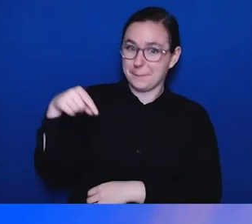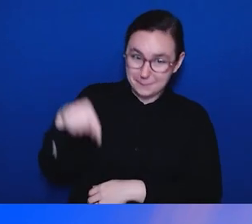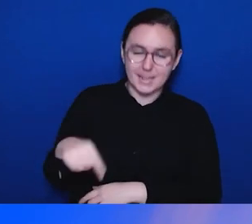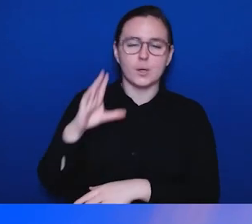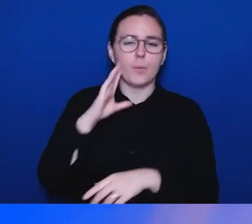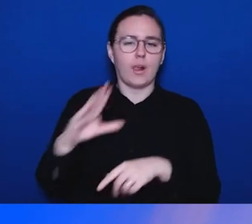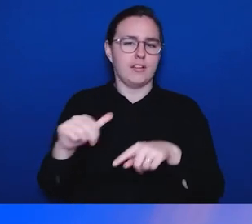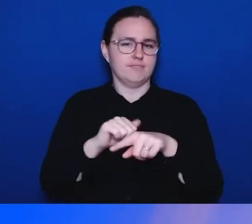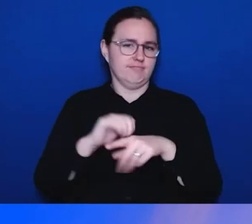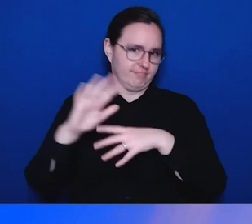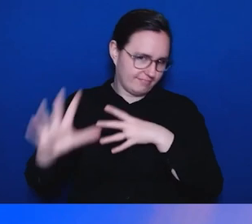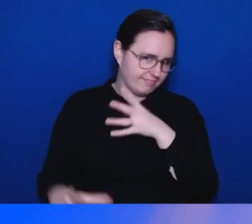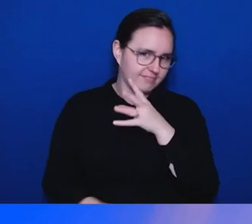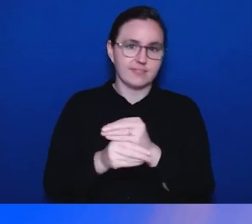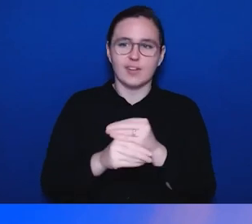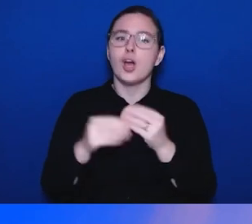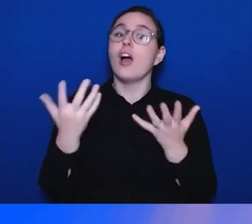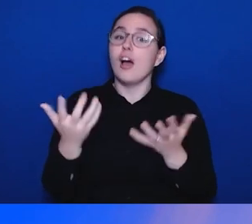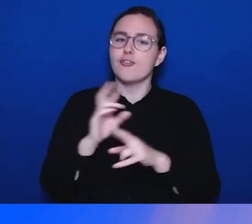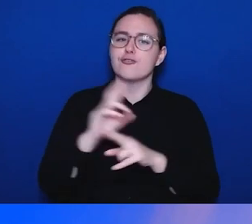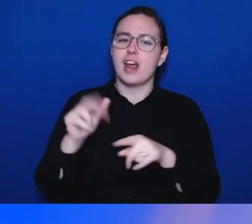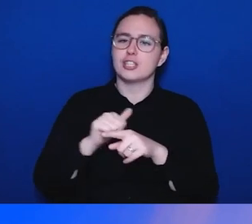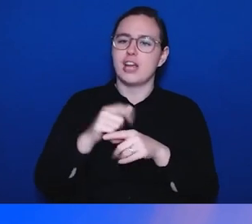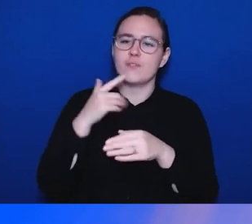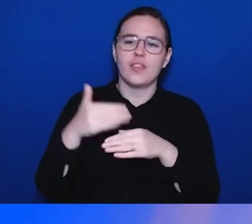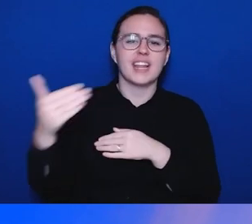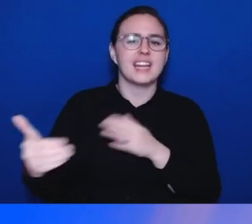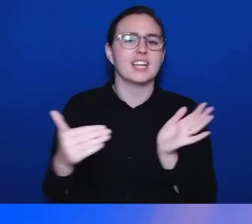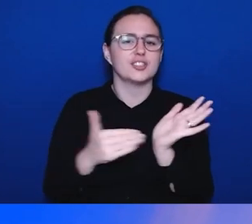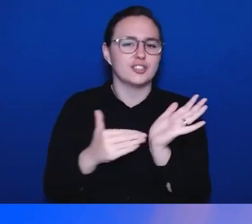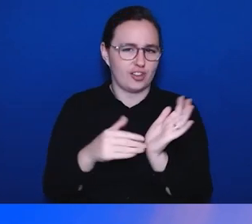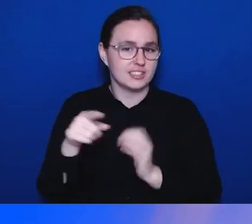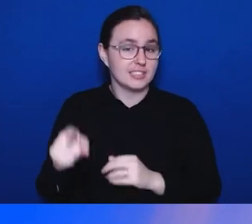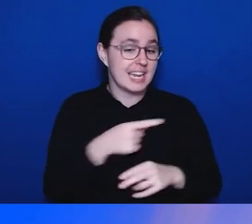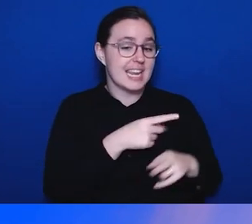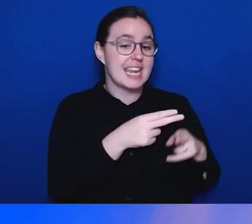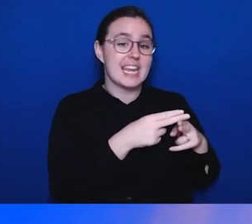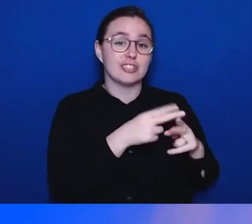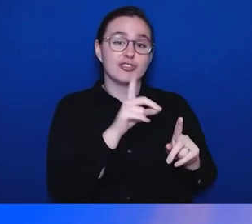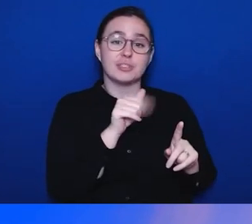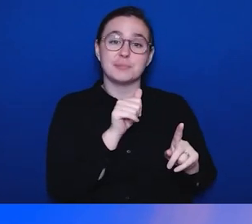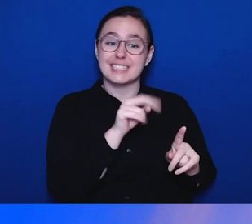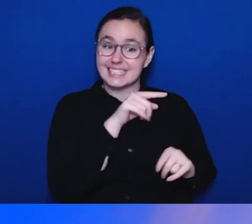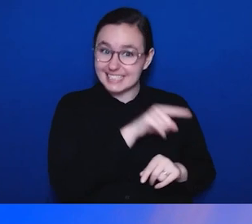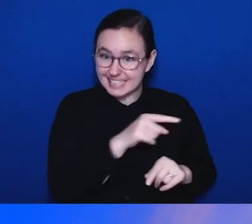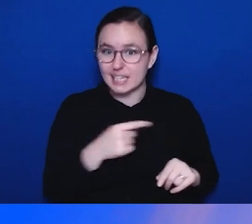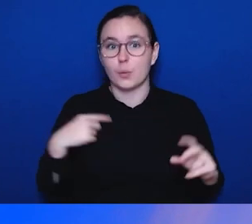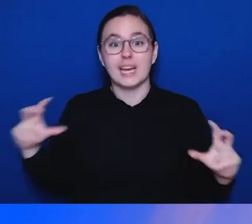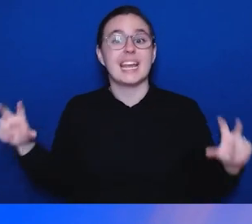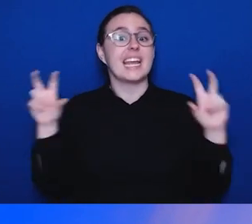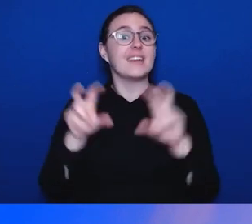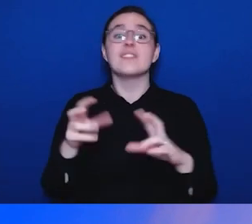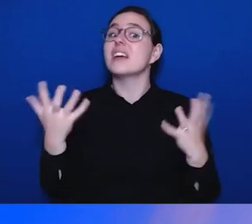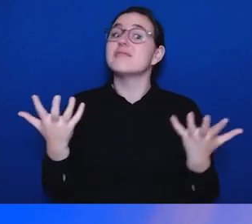Surrey campus represents a significant step towards training the doctors of tomorrow. I'm pleased to announce the hiring of an interim